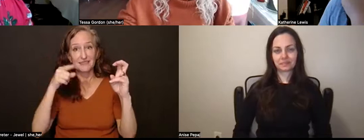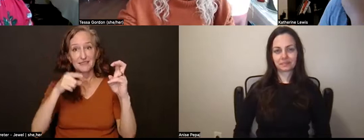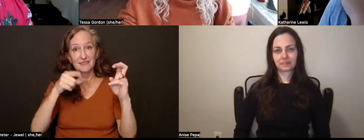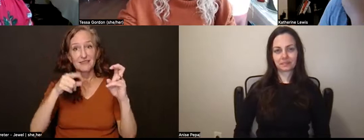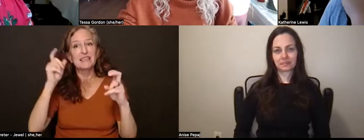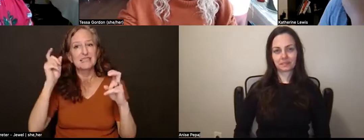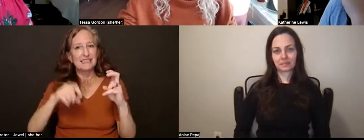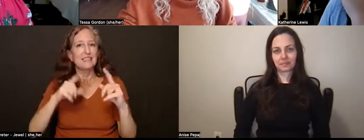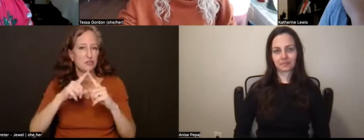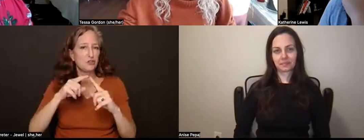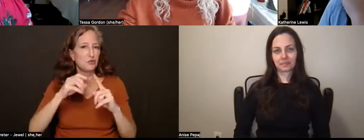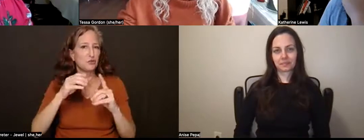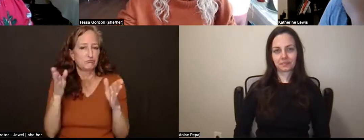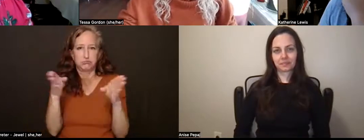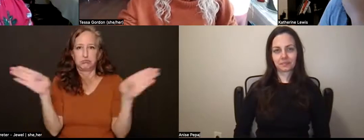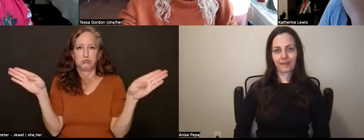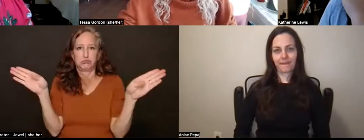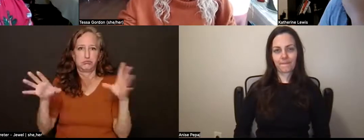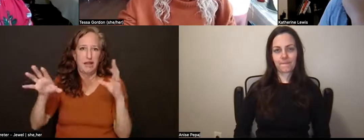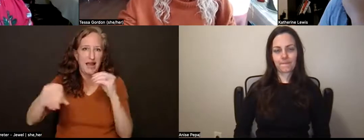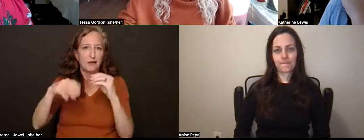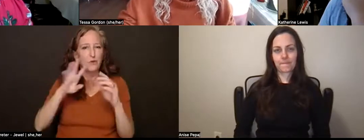discuss disability.